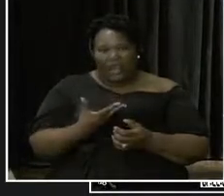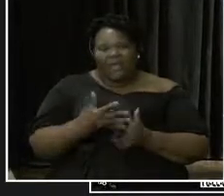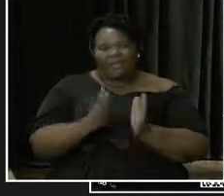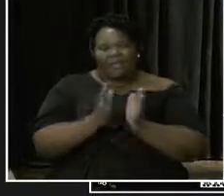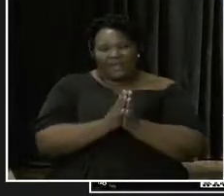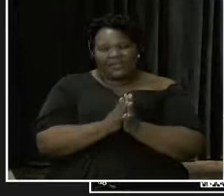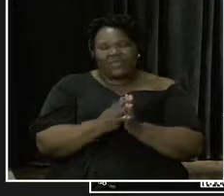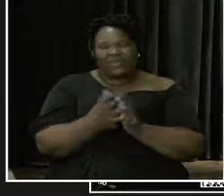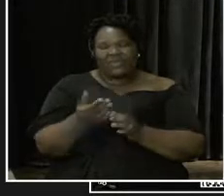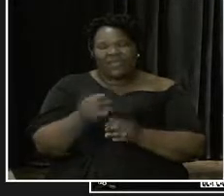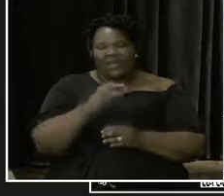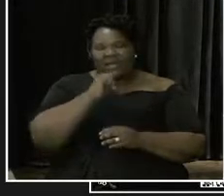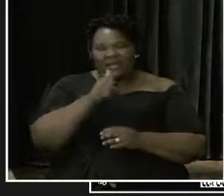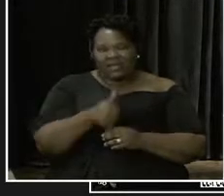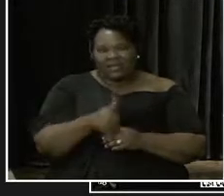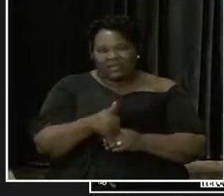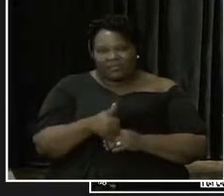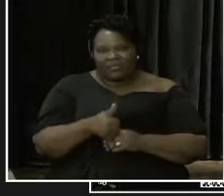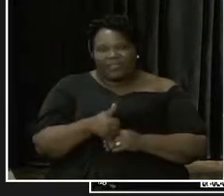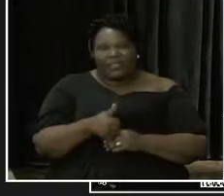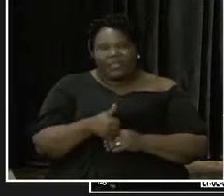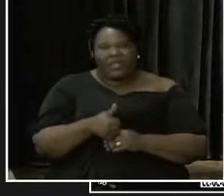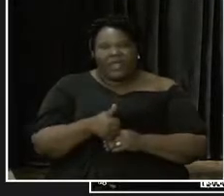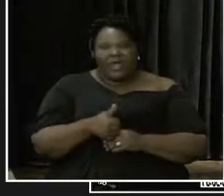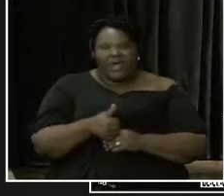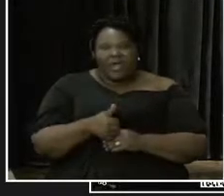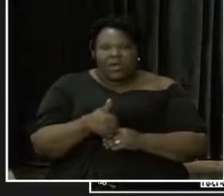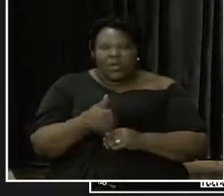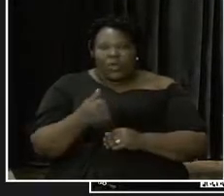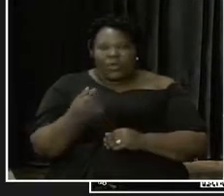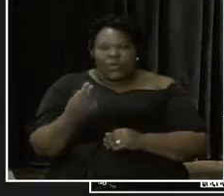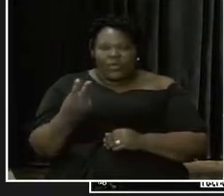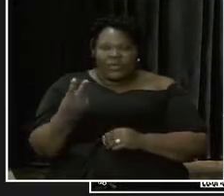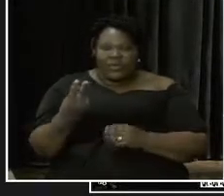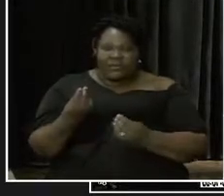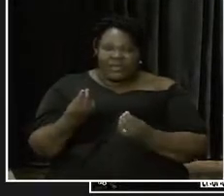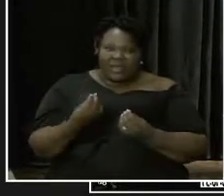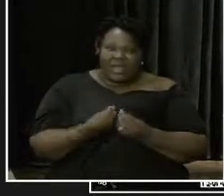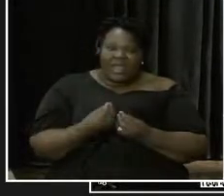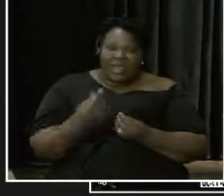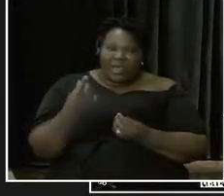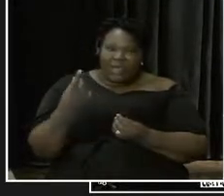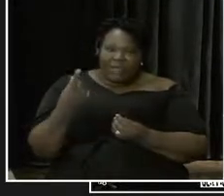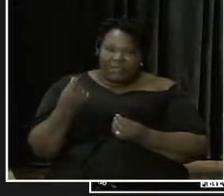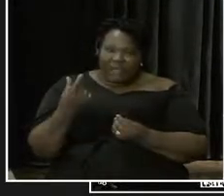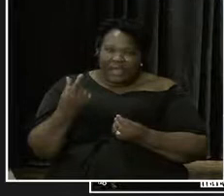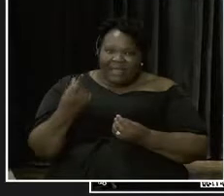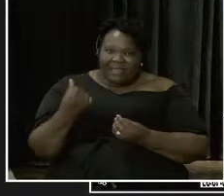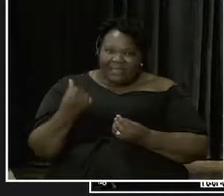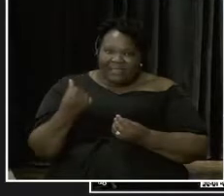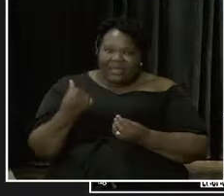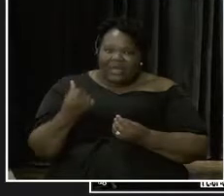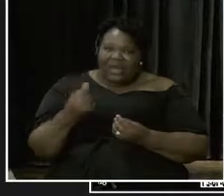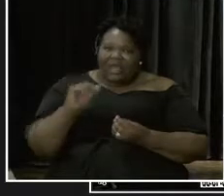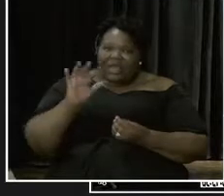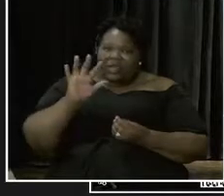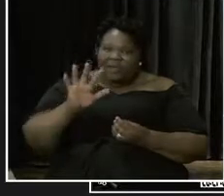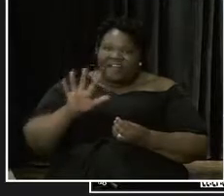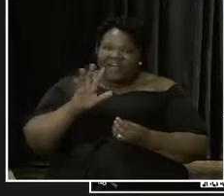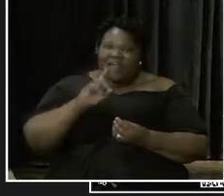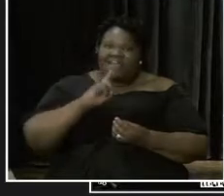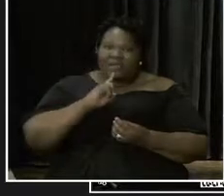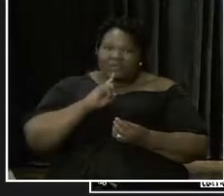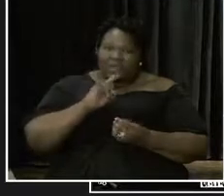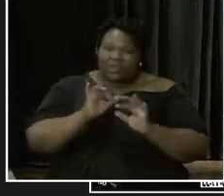answer to that. What has been cleverly disguised here is the financial implications of these 5,000 people by